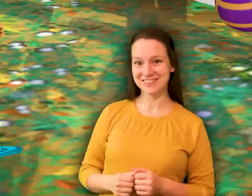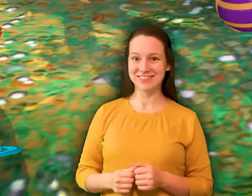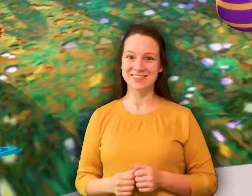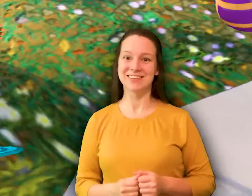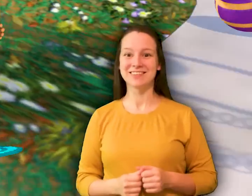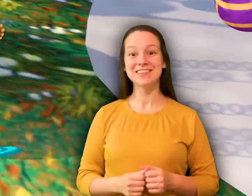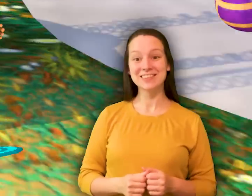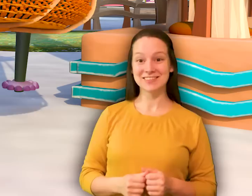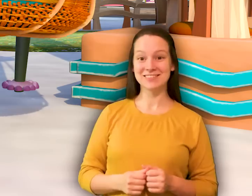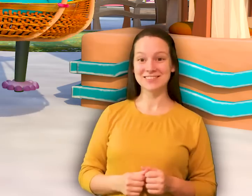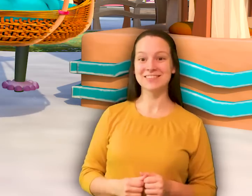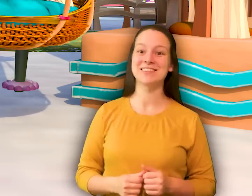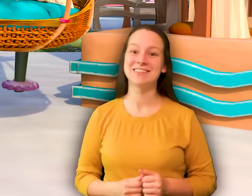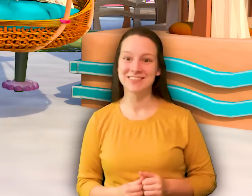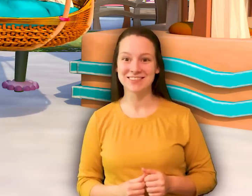kite